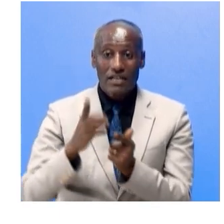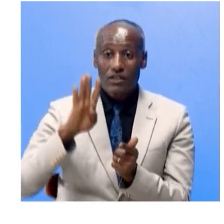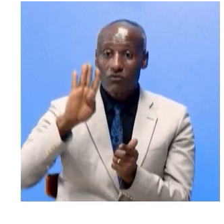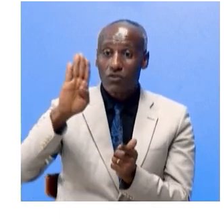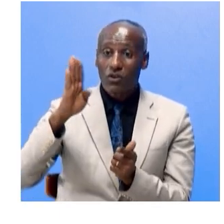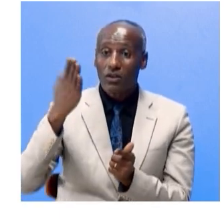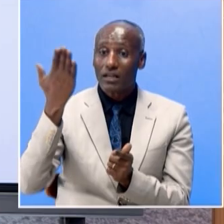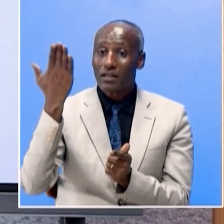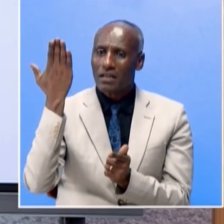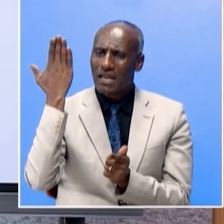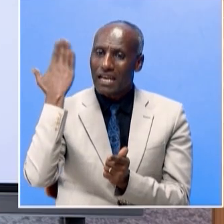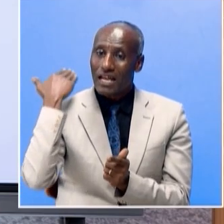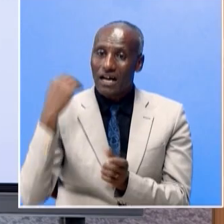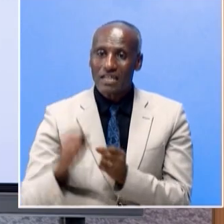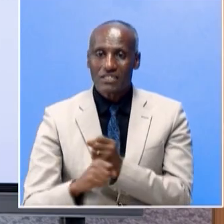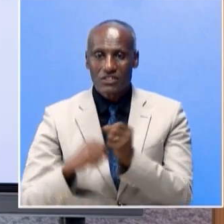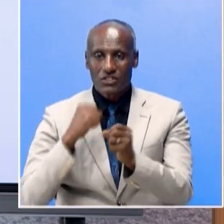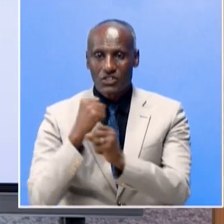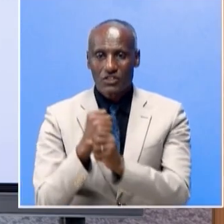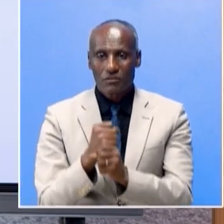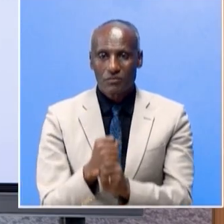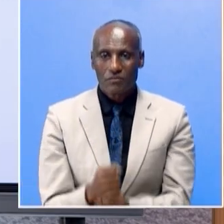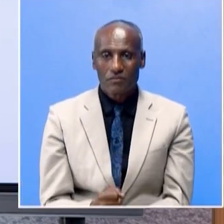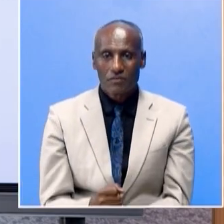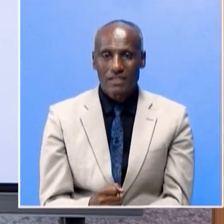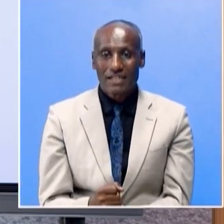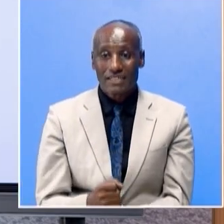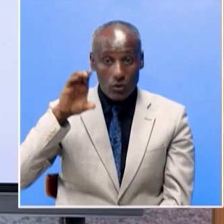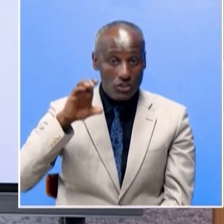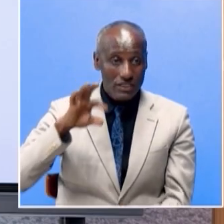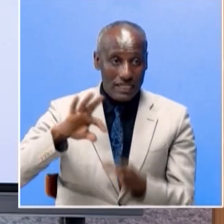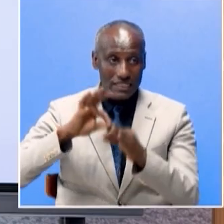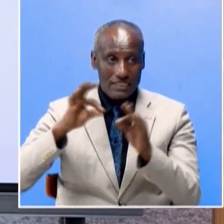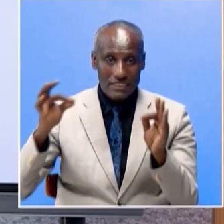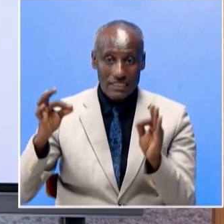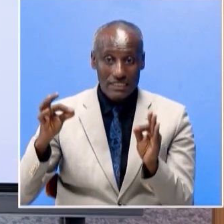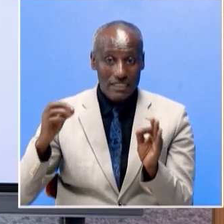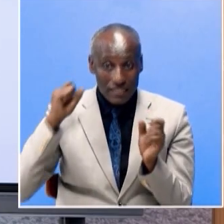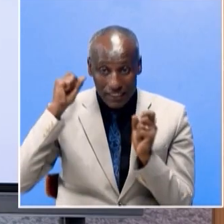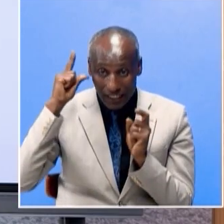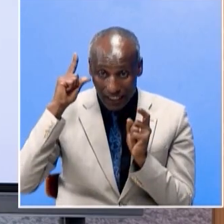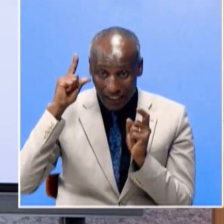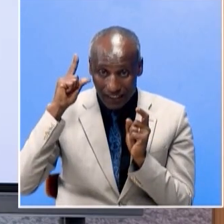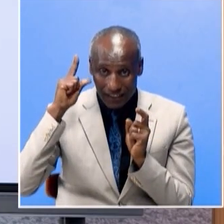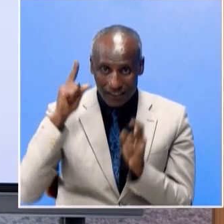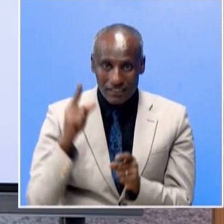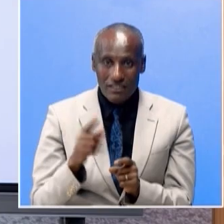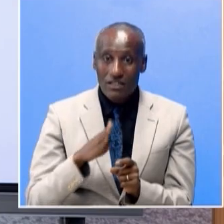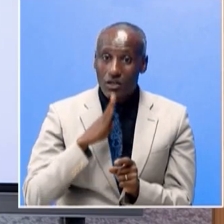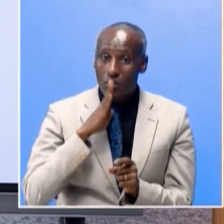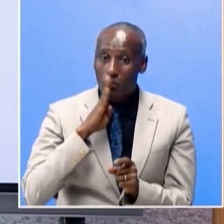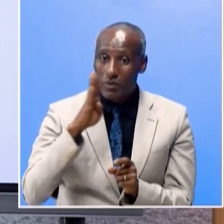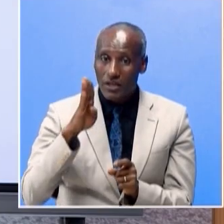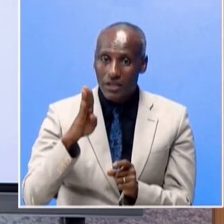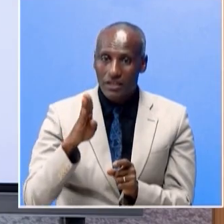what? Something happened in the past, okay? That is state of being. Is it clear about be?